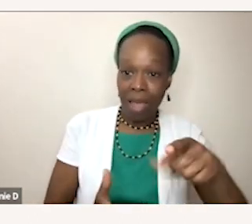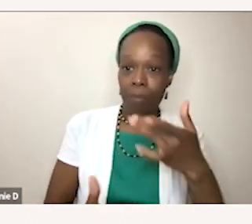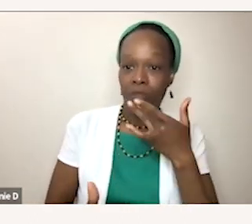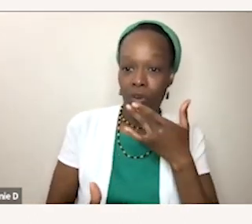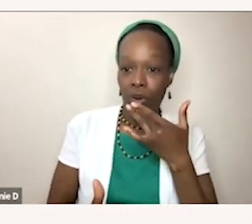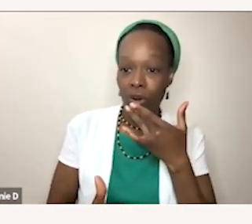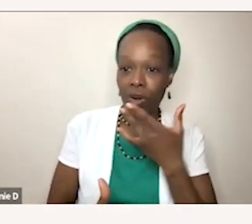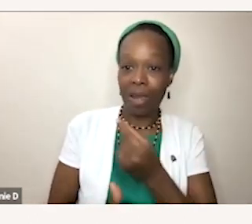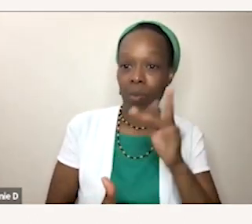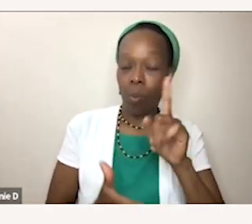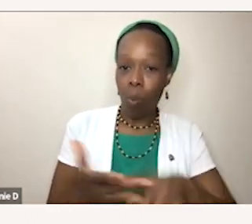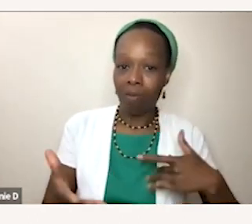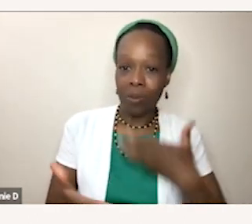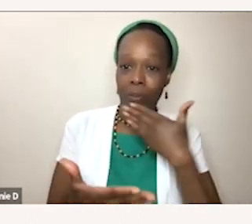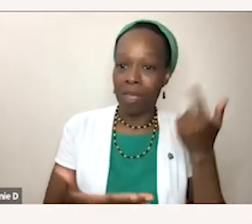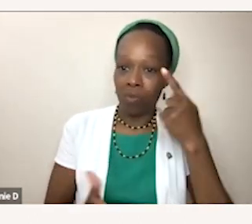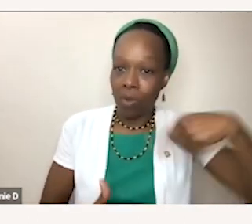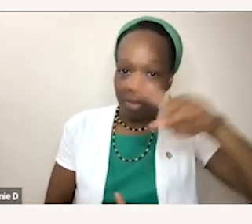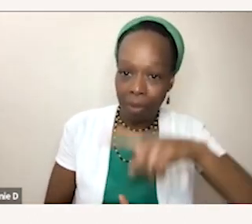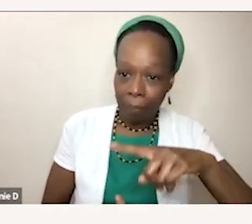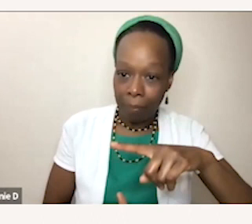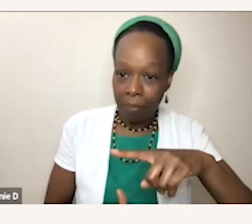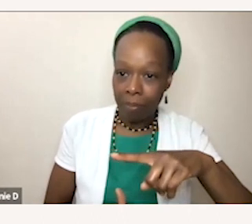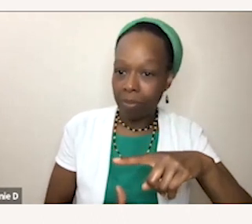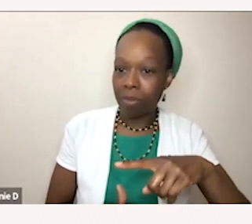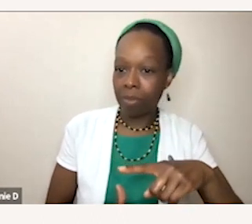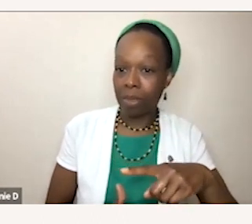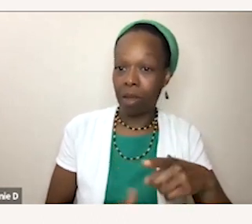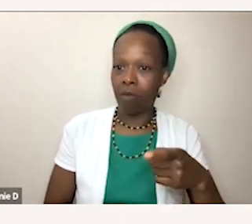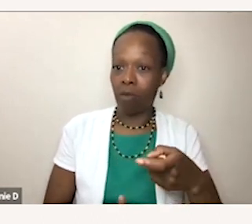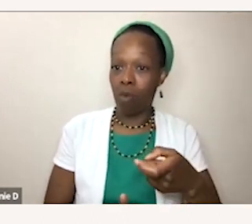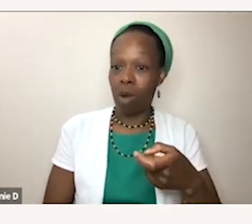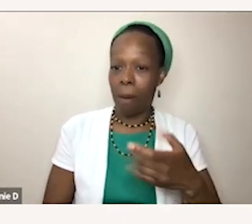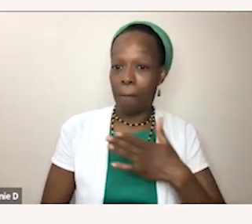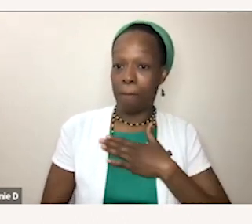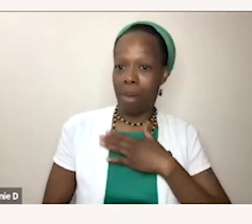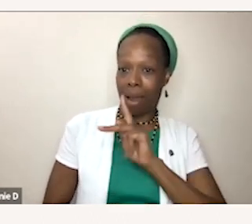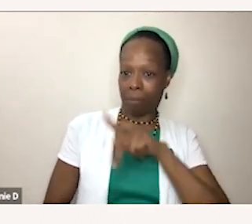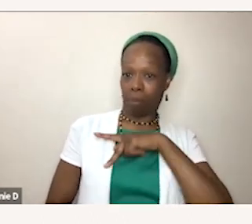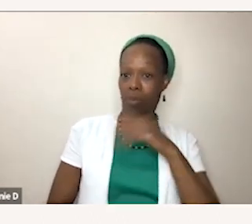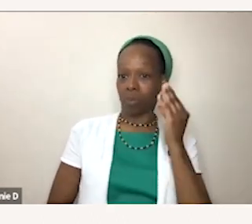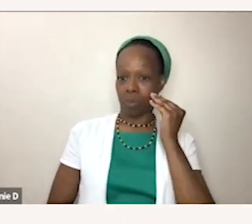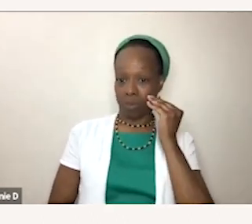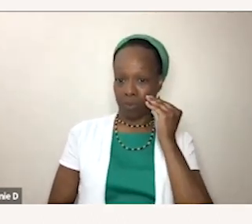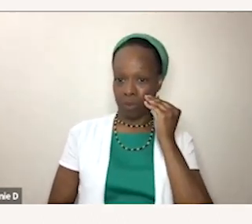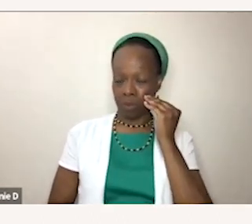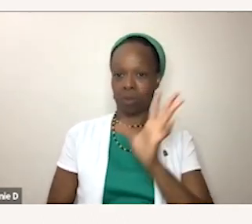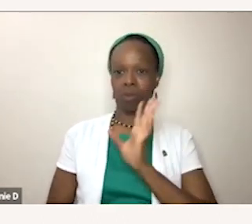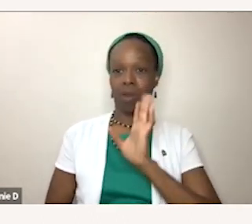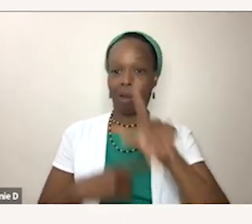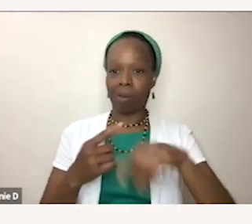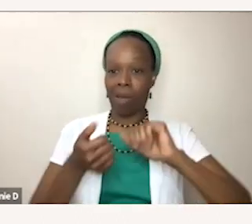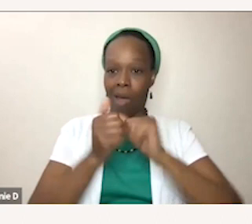prefer and what feels best for them. You know, as a personal example, kind of talking about how you can sort